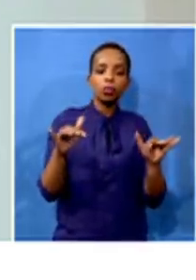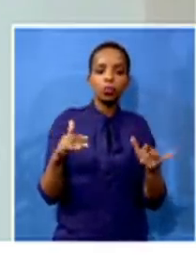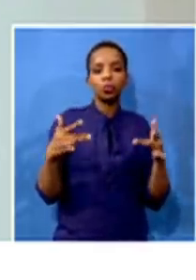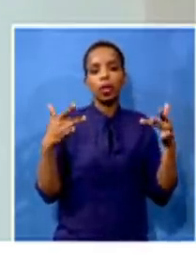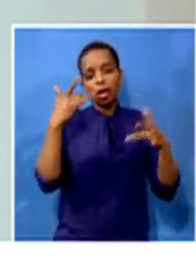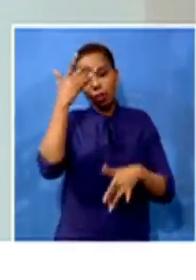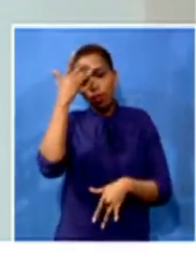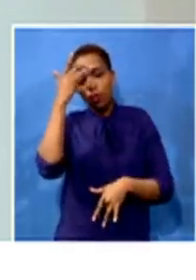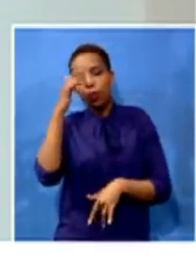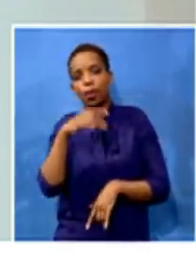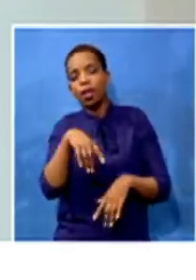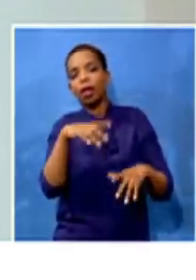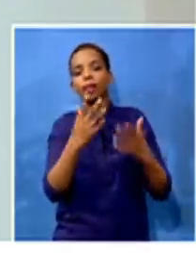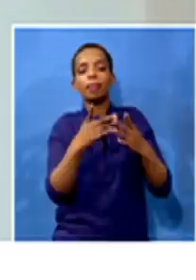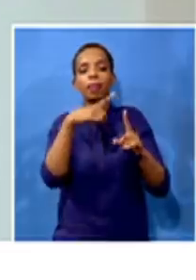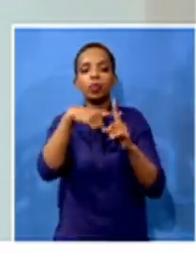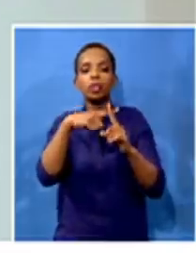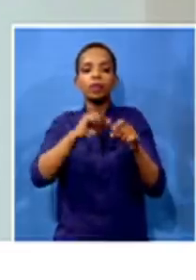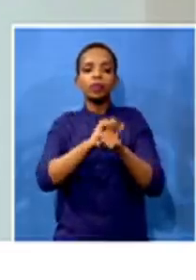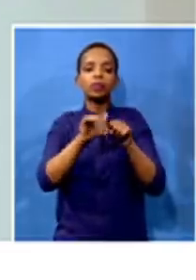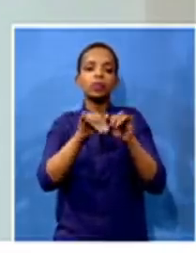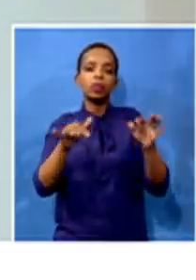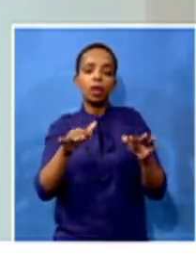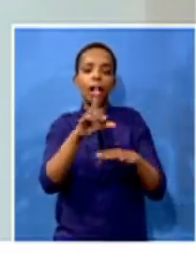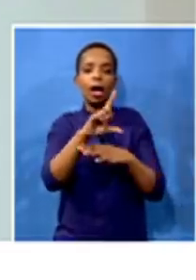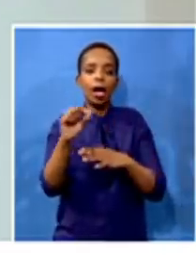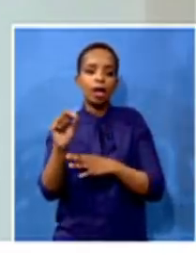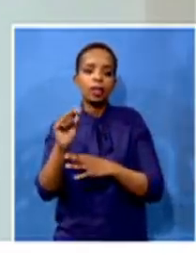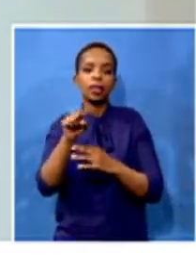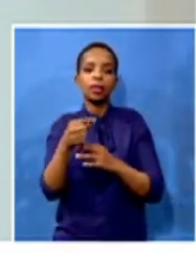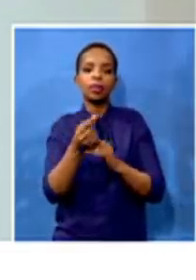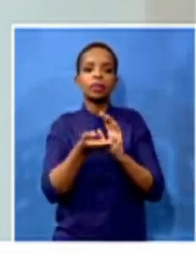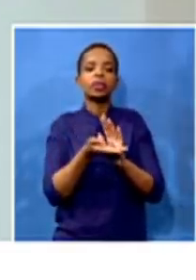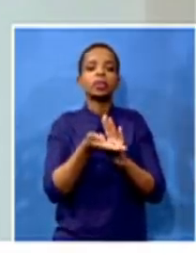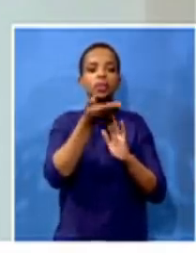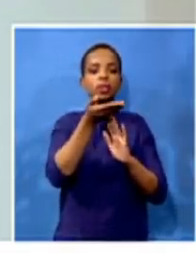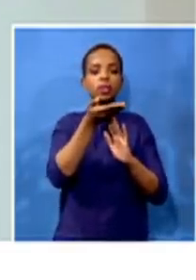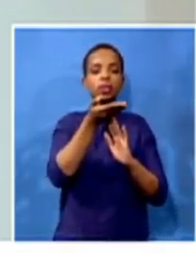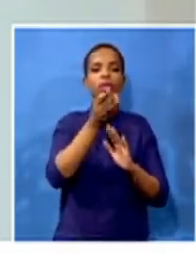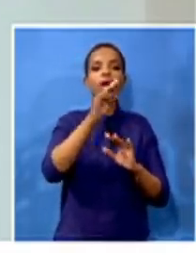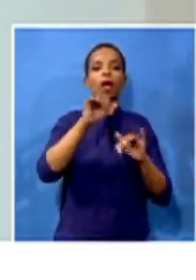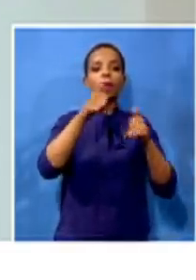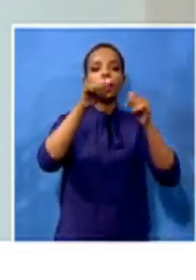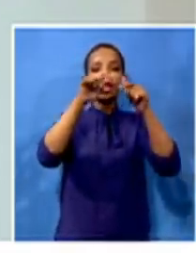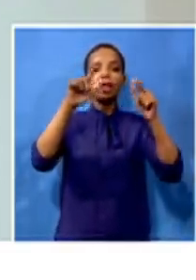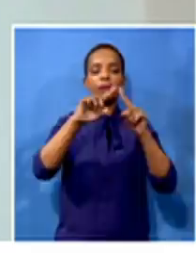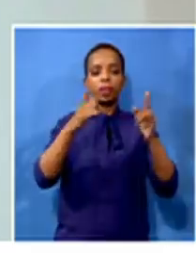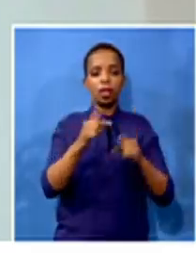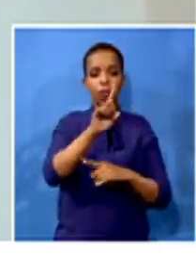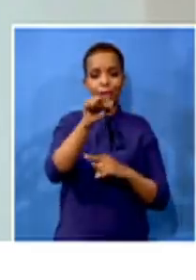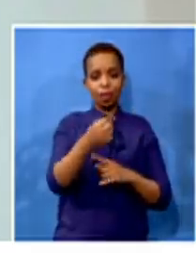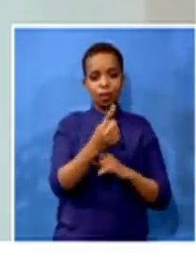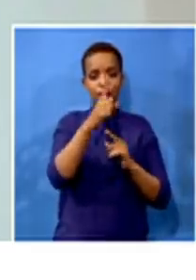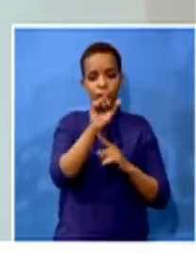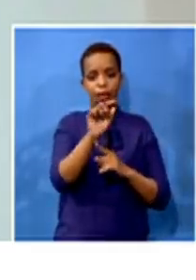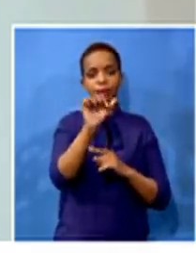we're aiming for something less than 50. So we're talking here now 1,716. That's way beyond that. So